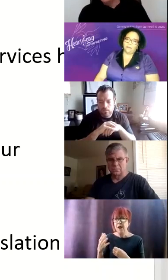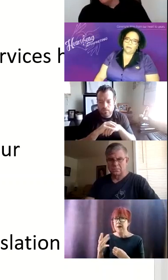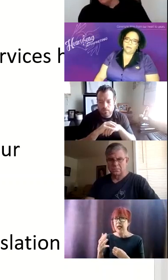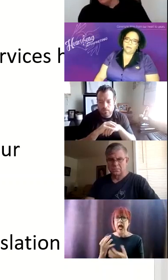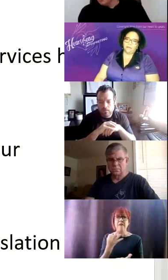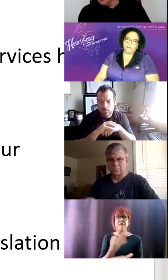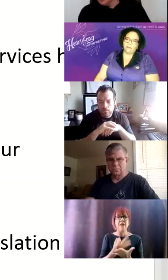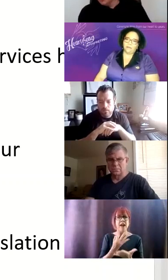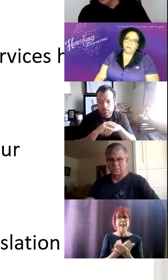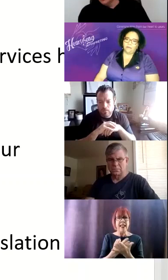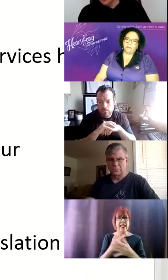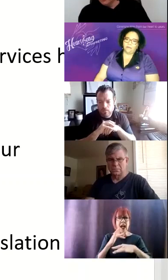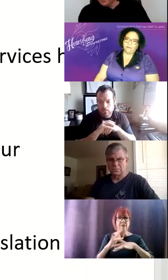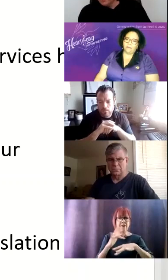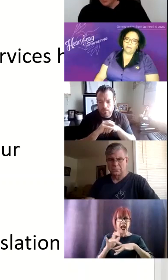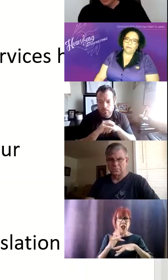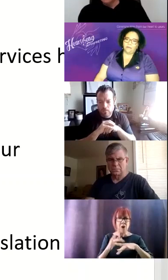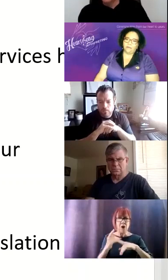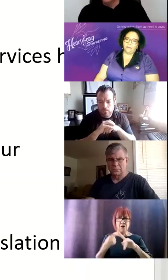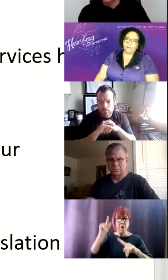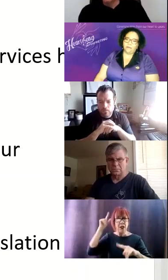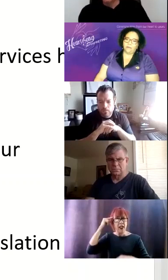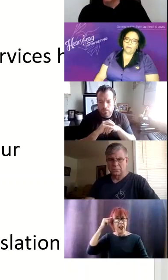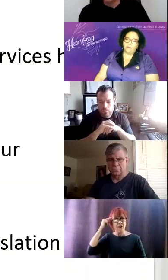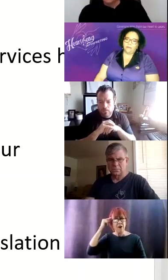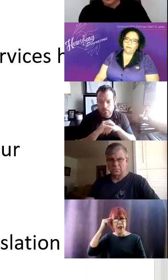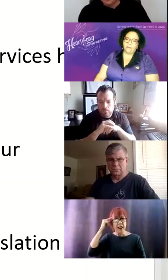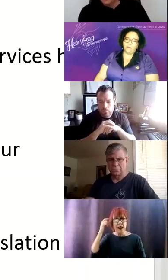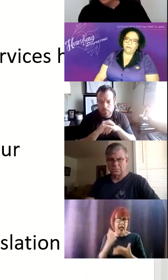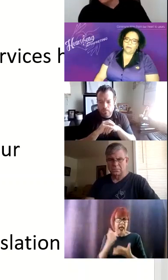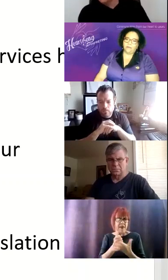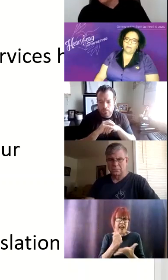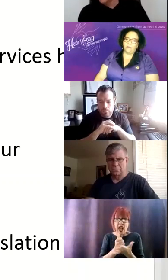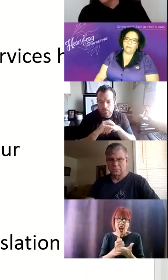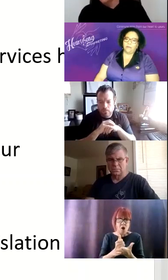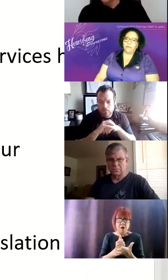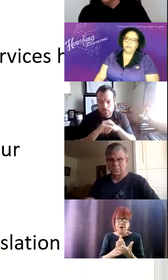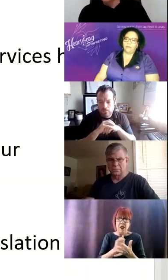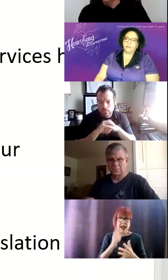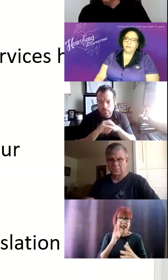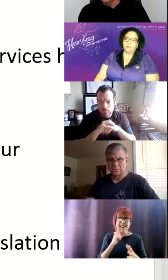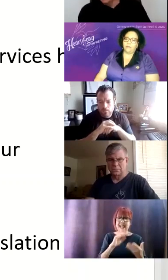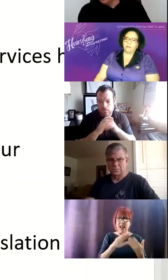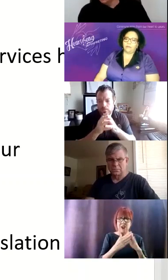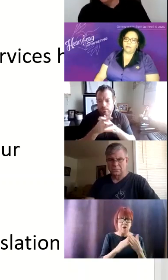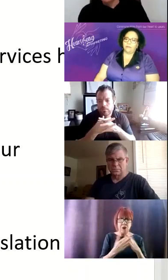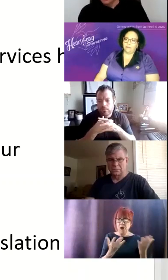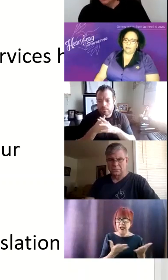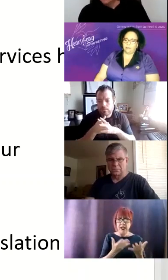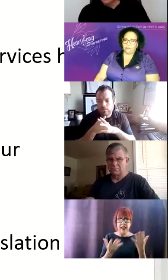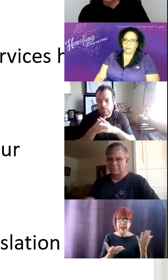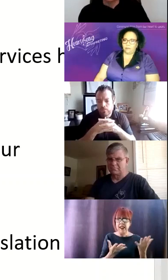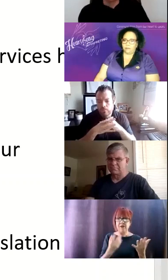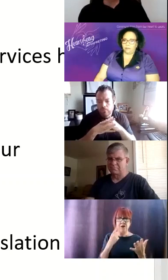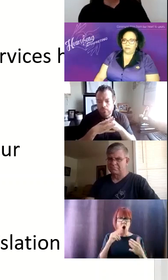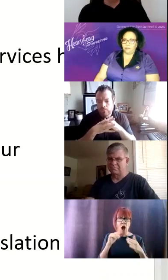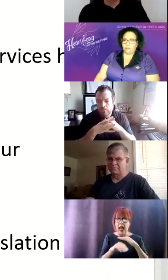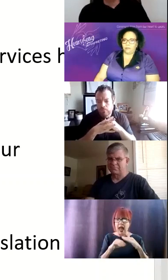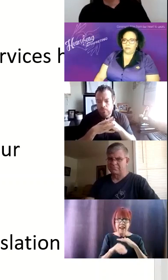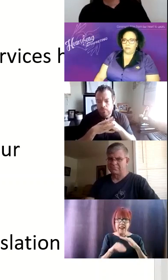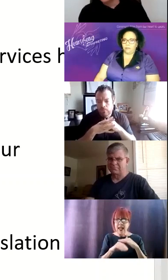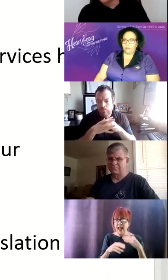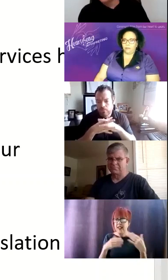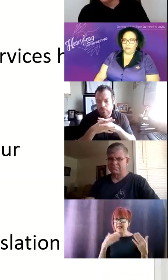been made available to you from the government, perhaps that would help and assist the deaf community and in terms of access,